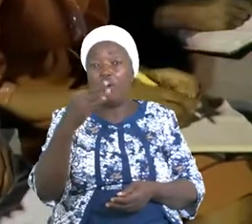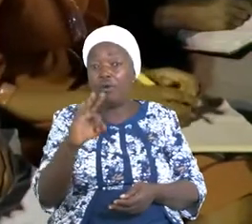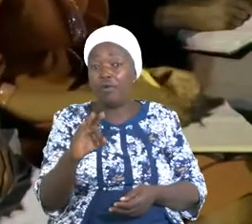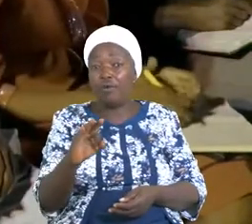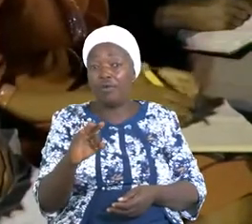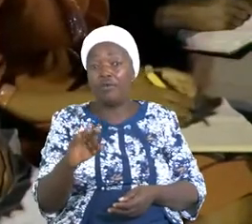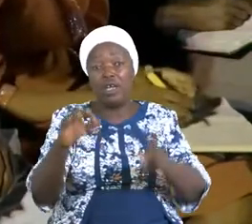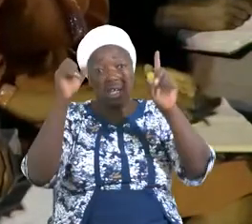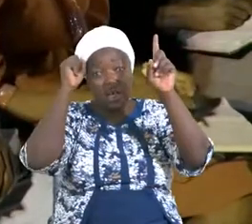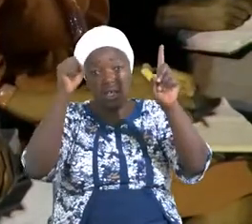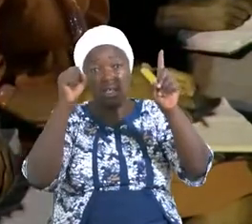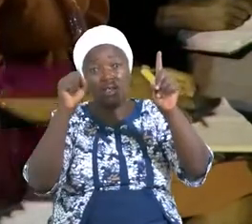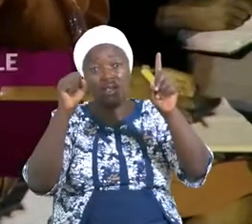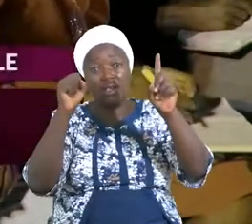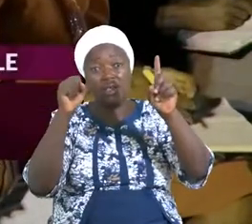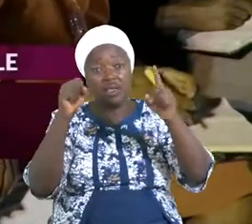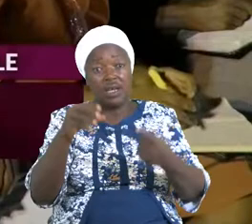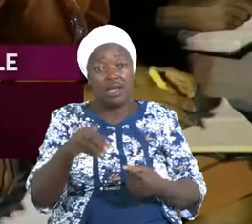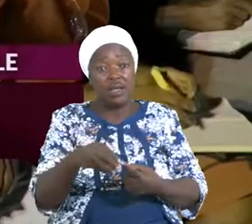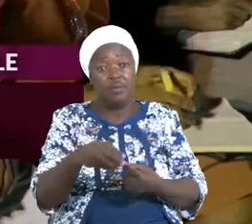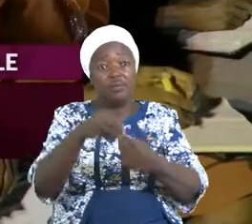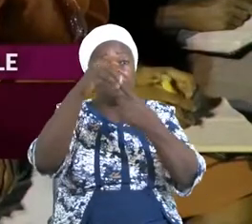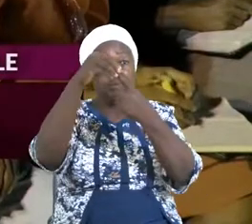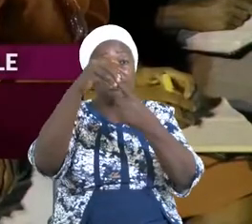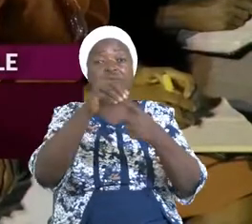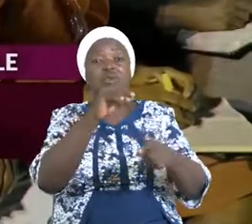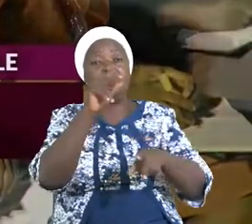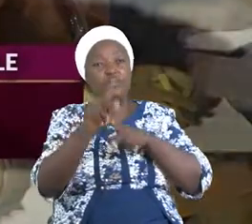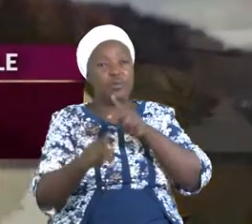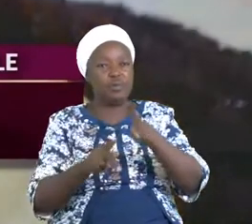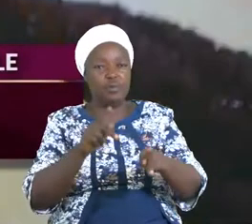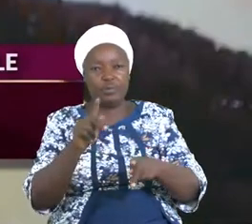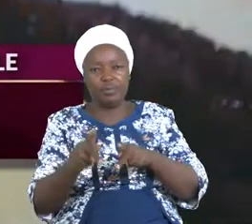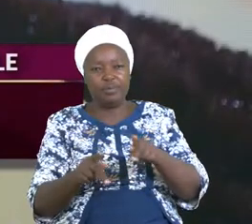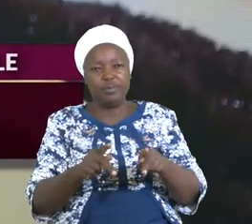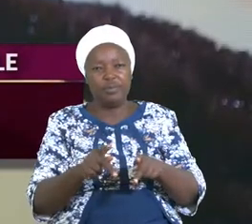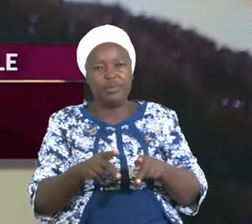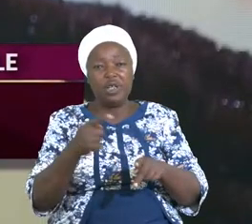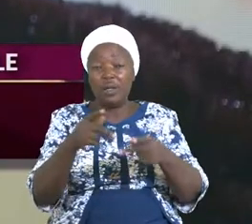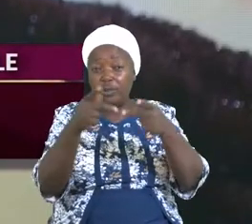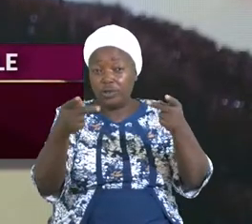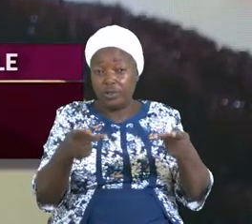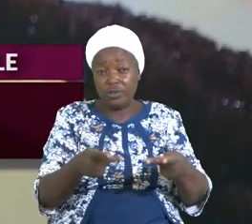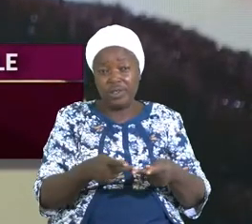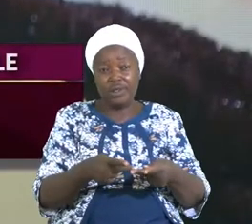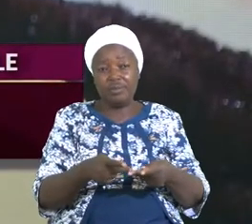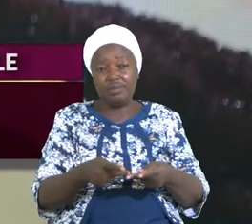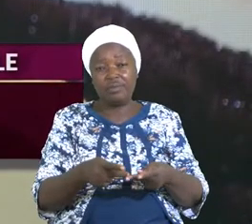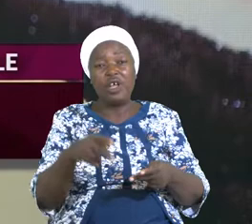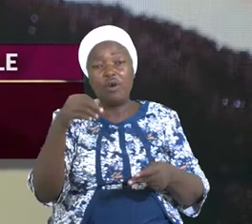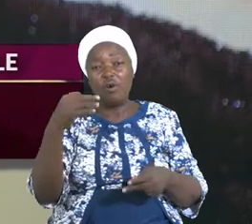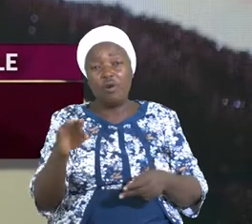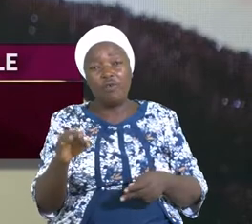his peculiar people. The positioning of